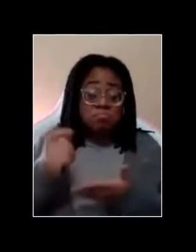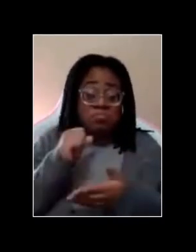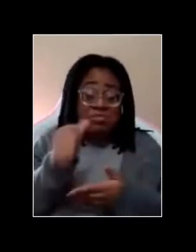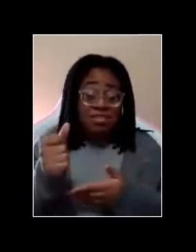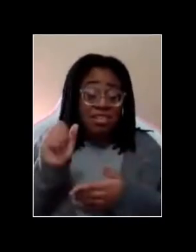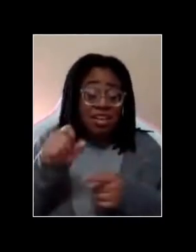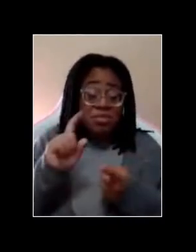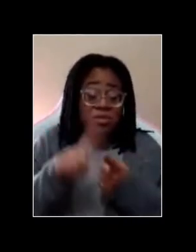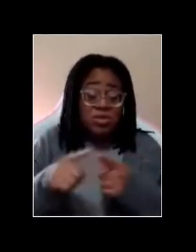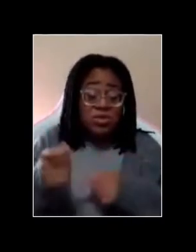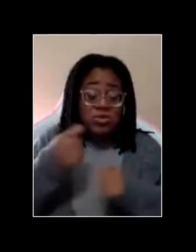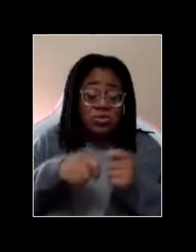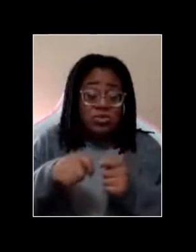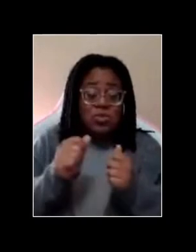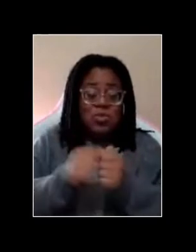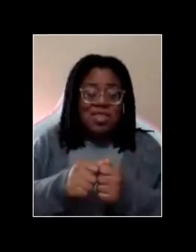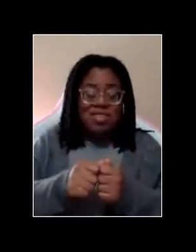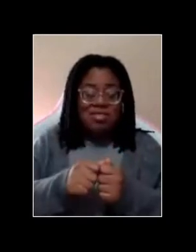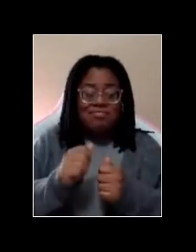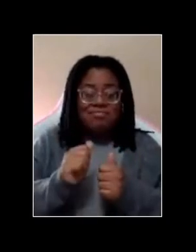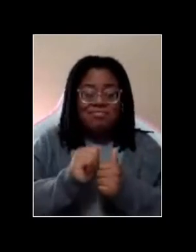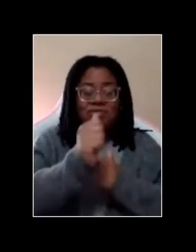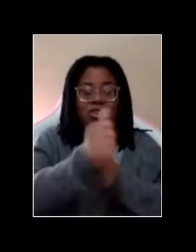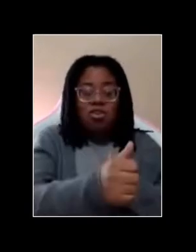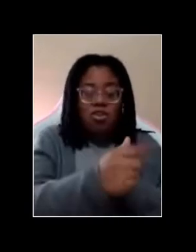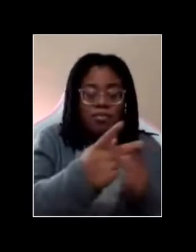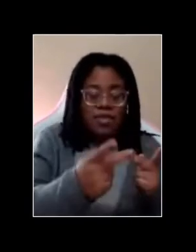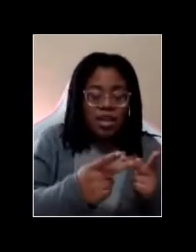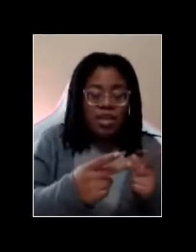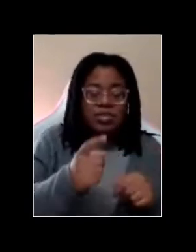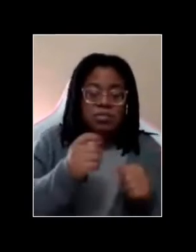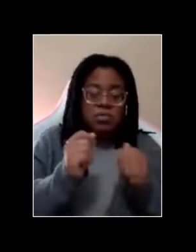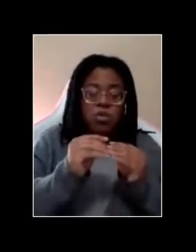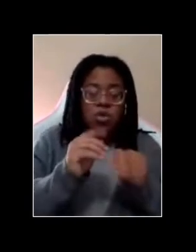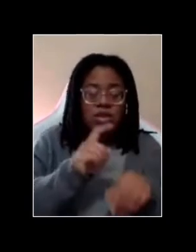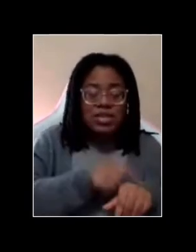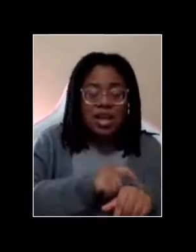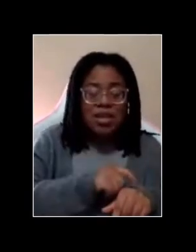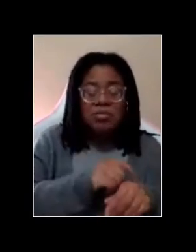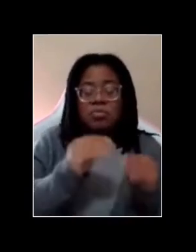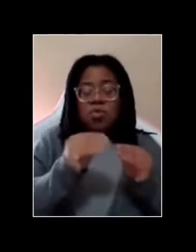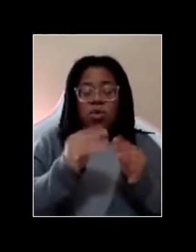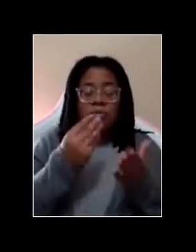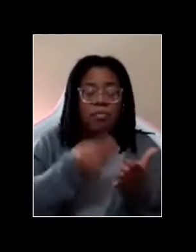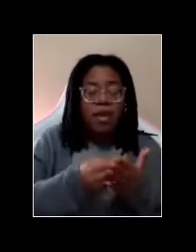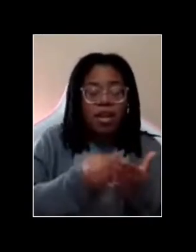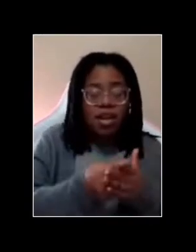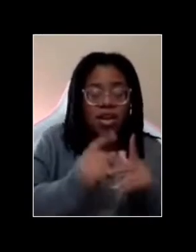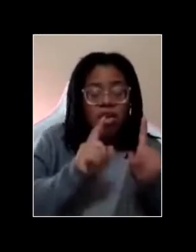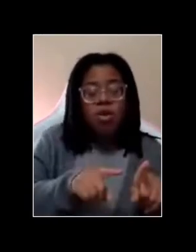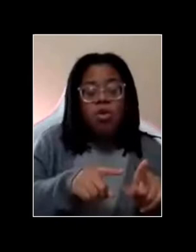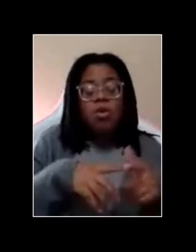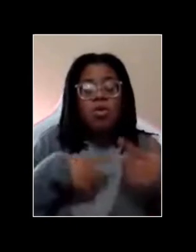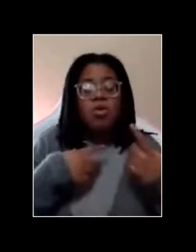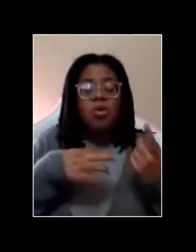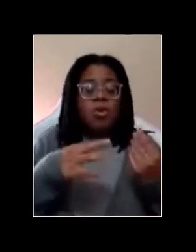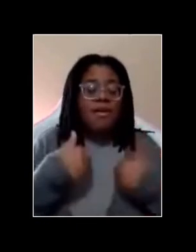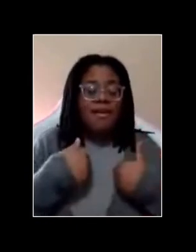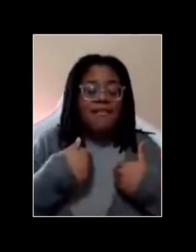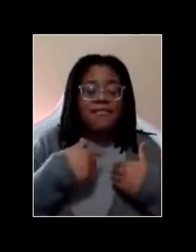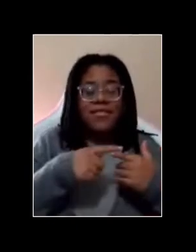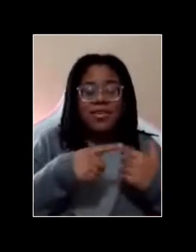a site that's further away, that takes more time to get to, that's more costly to get to or to have a season pass